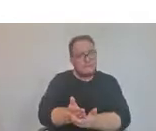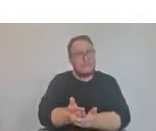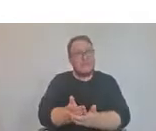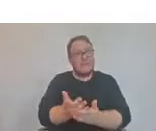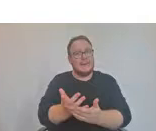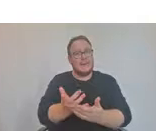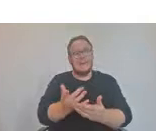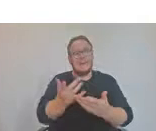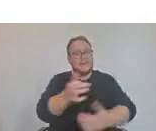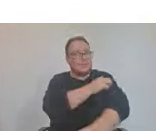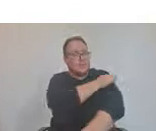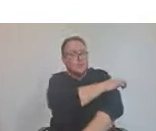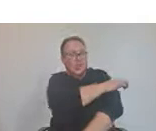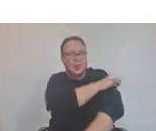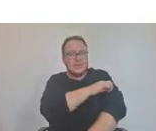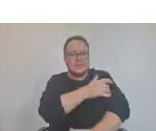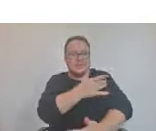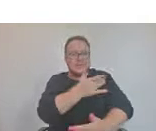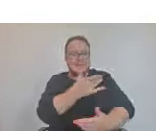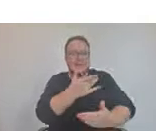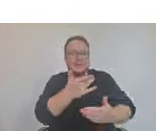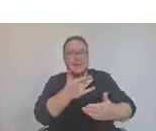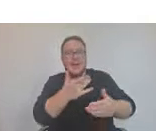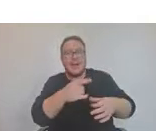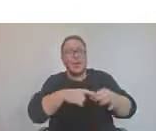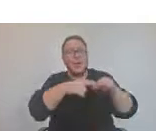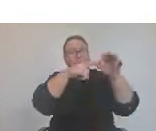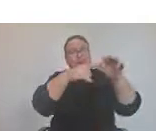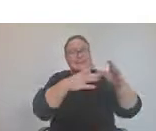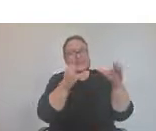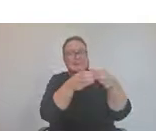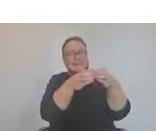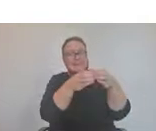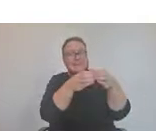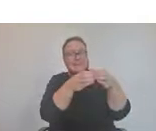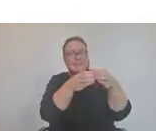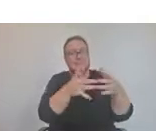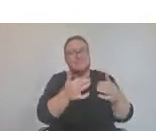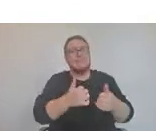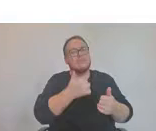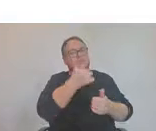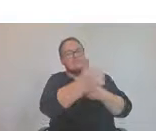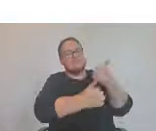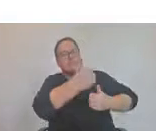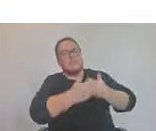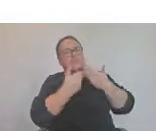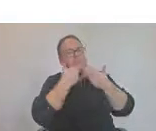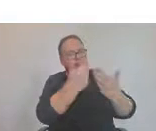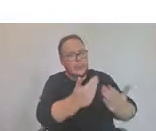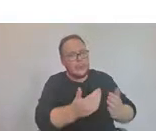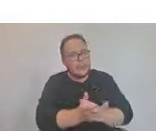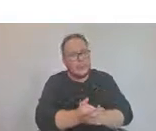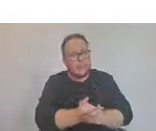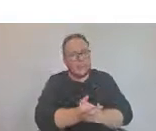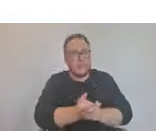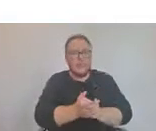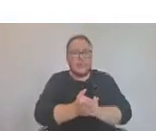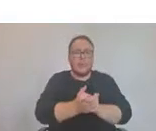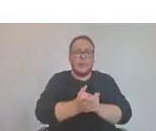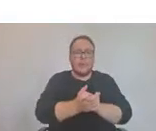team working with other nurses and quality leaders across the wider system. Very early on in